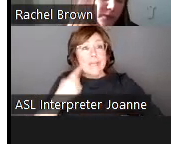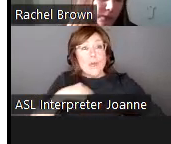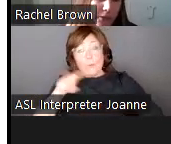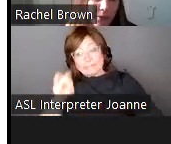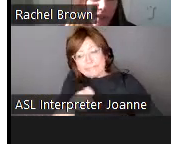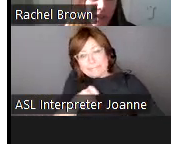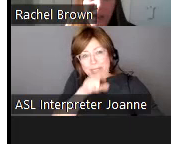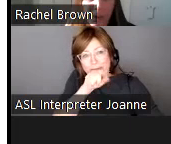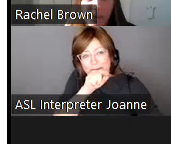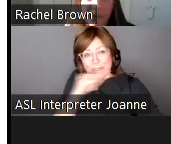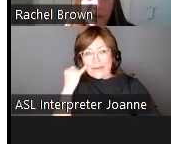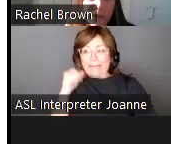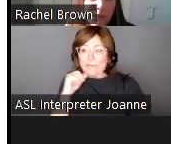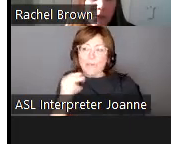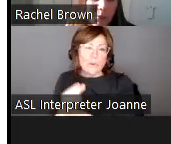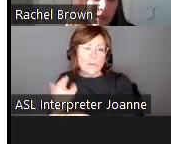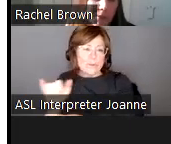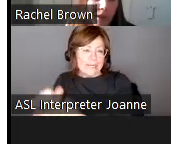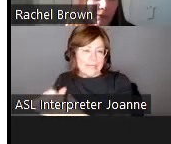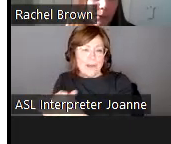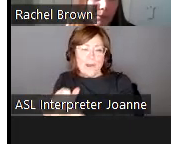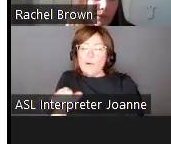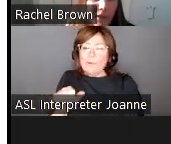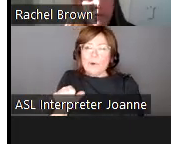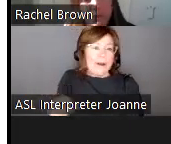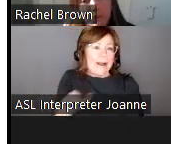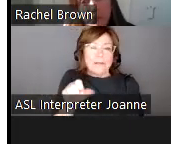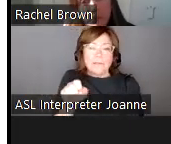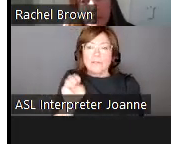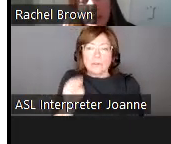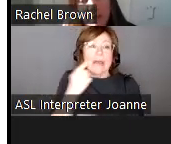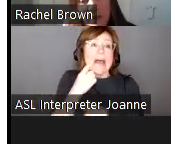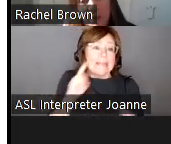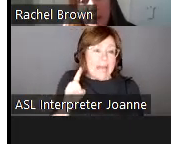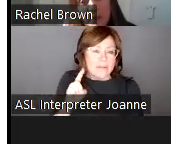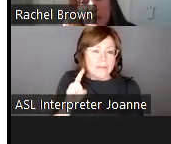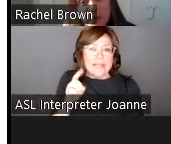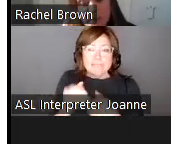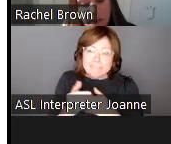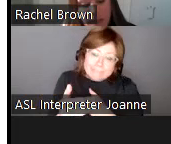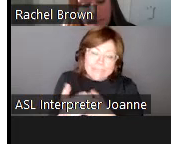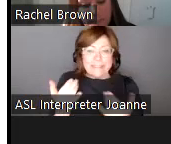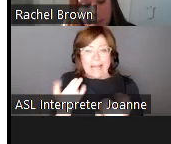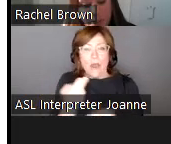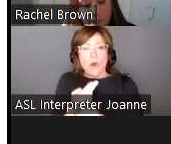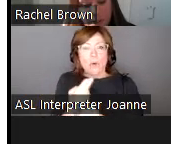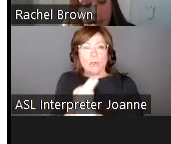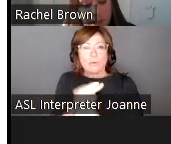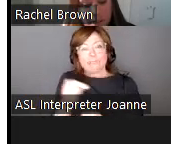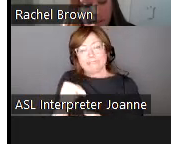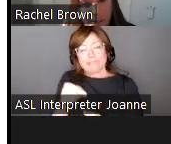if you don't use that account, or another social media platform that you do use. That way there's